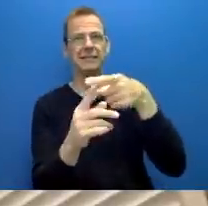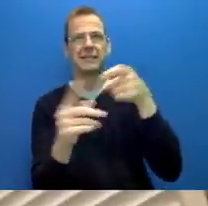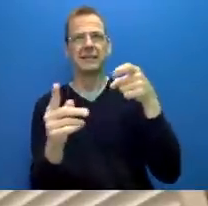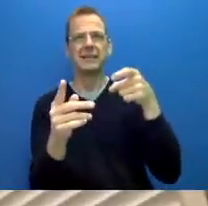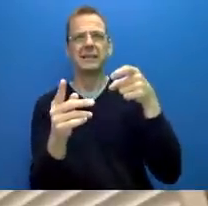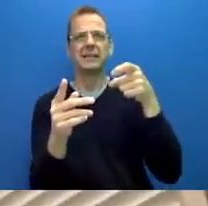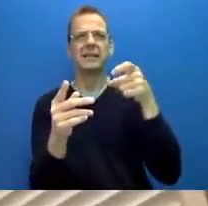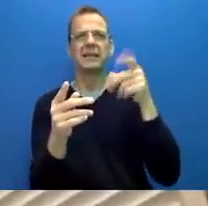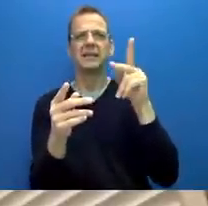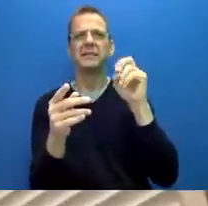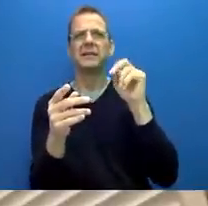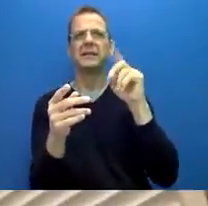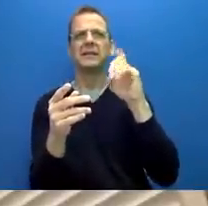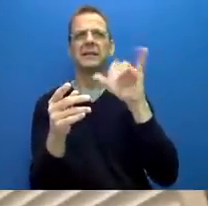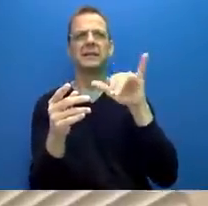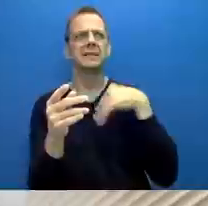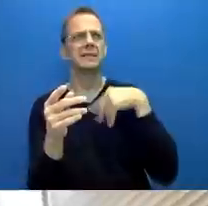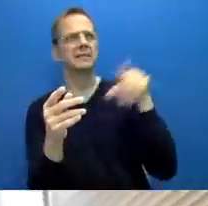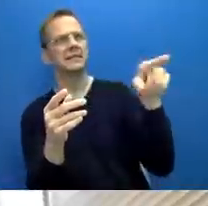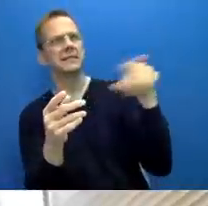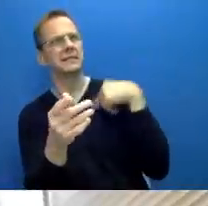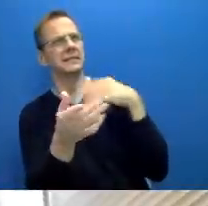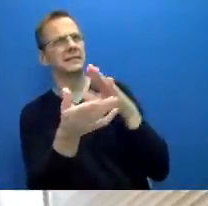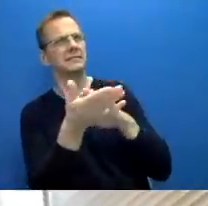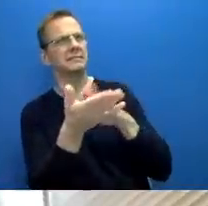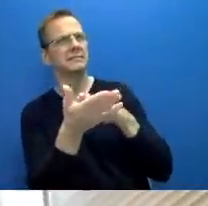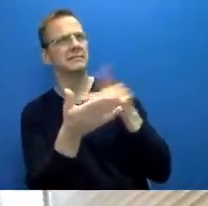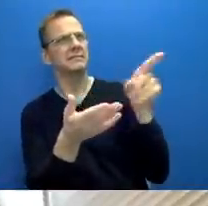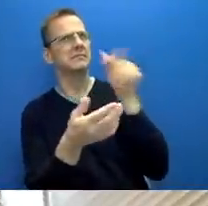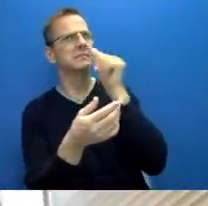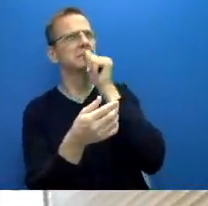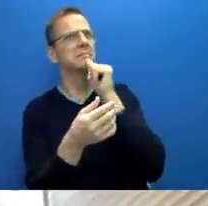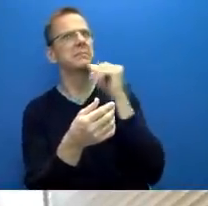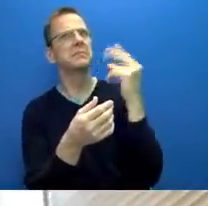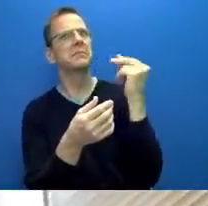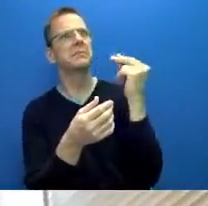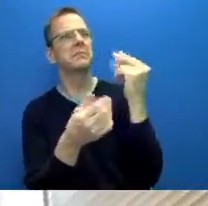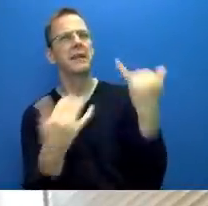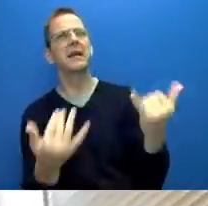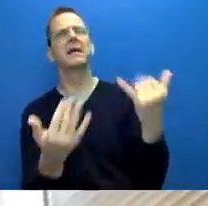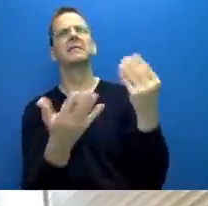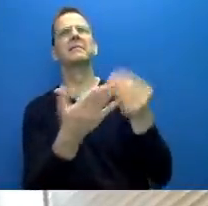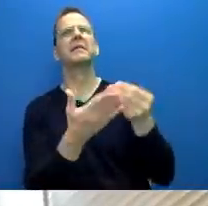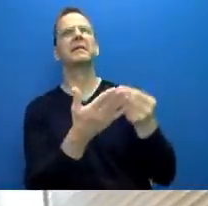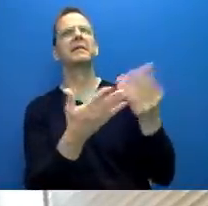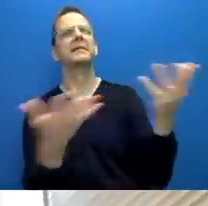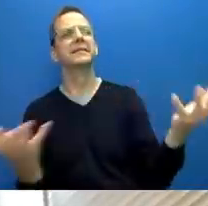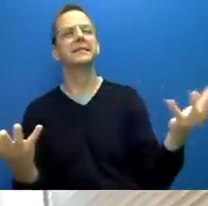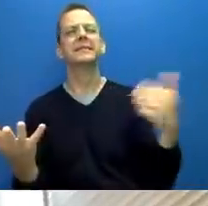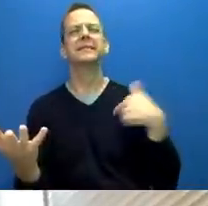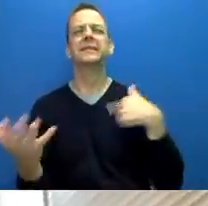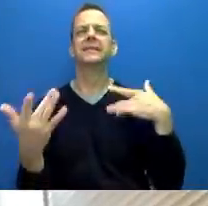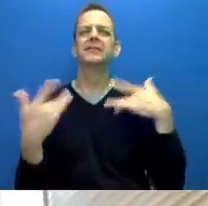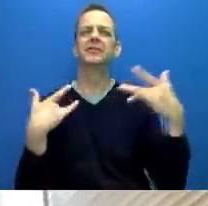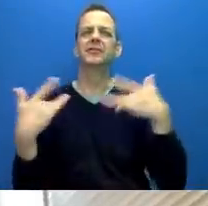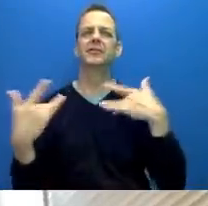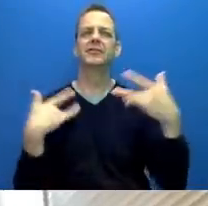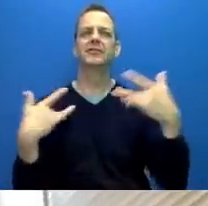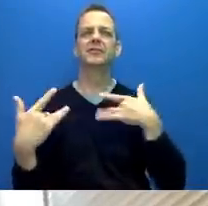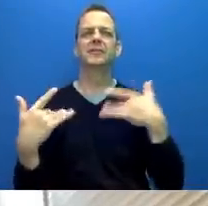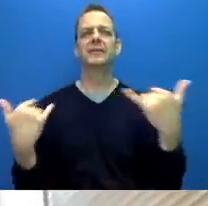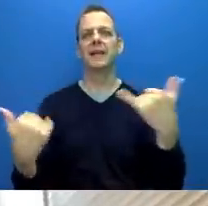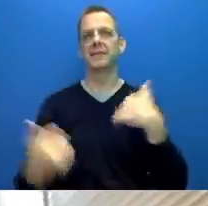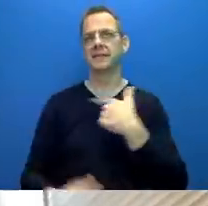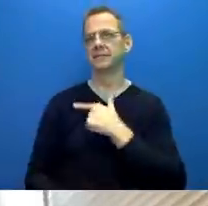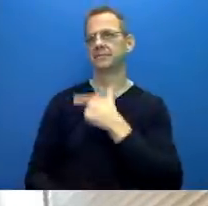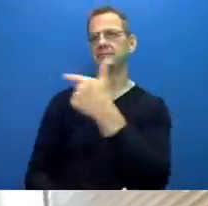So I'm going to pass this back to Michelle to facilitate further discussion. Thank you very much, Dr. Schwartz. I expect over